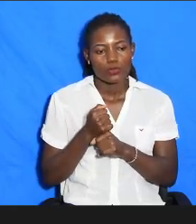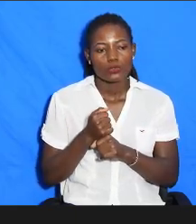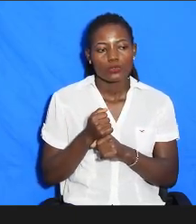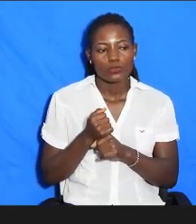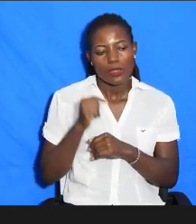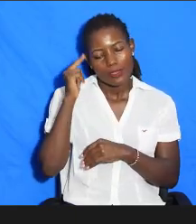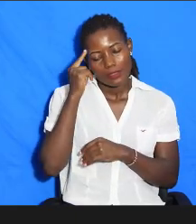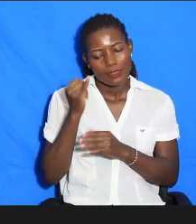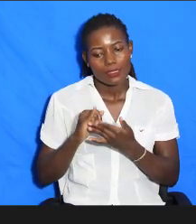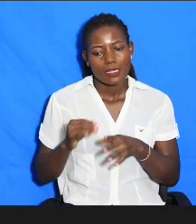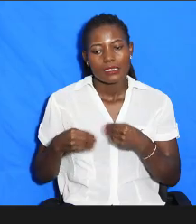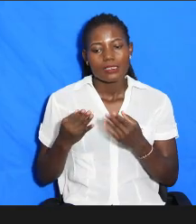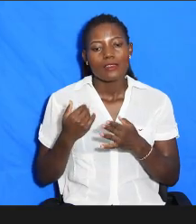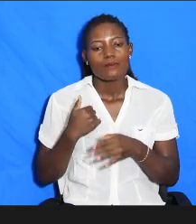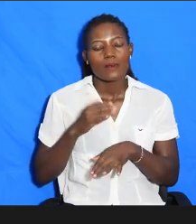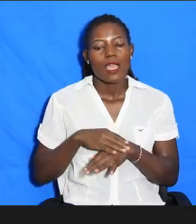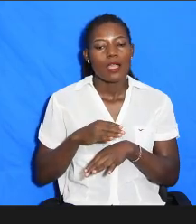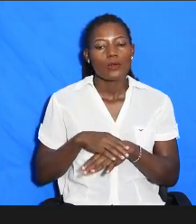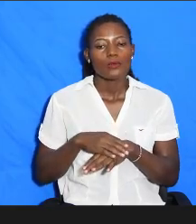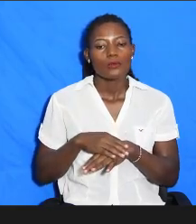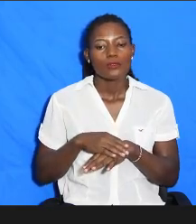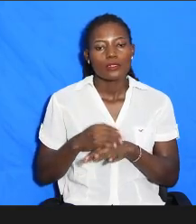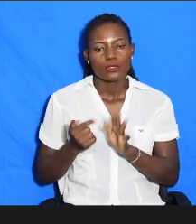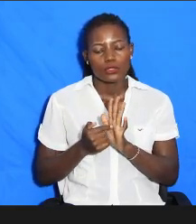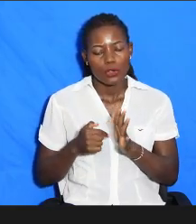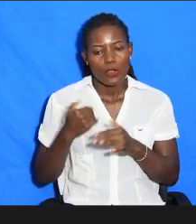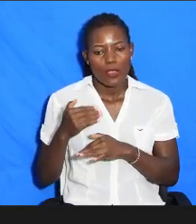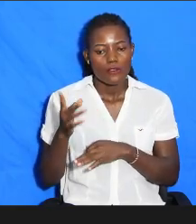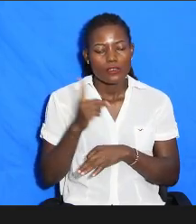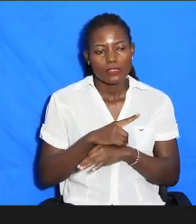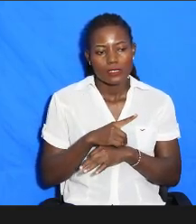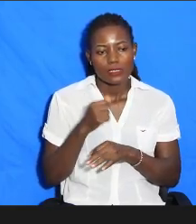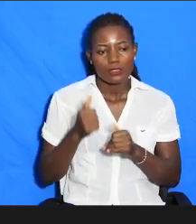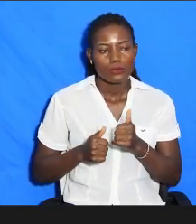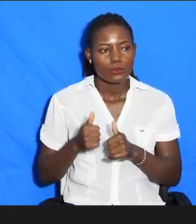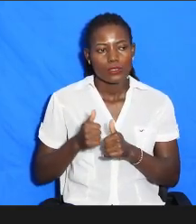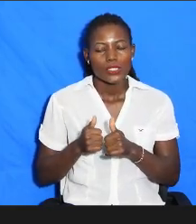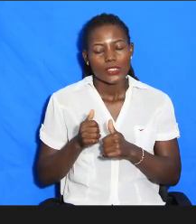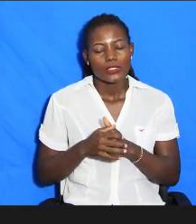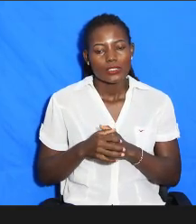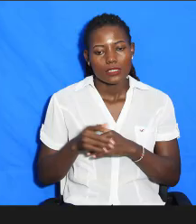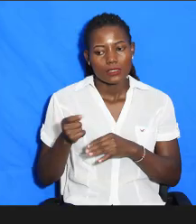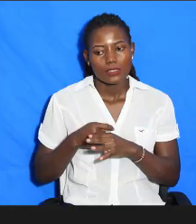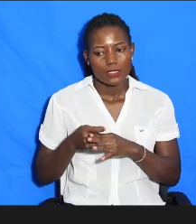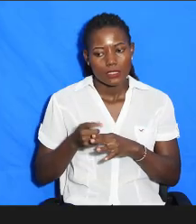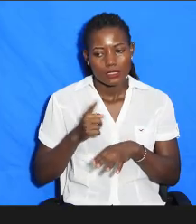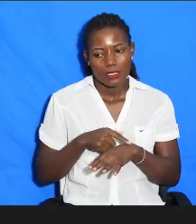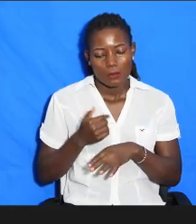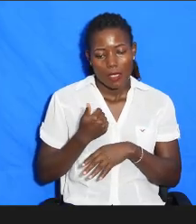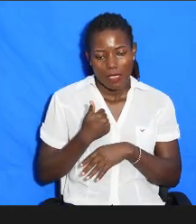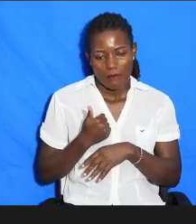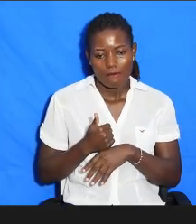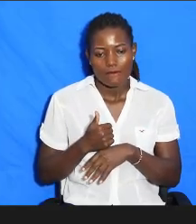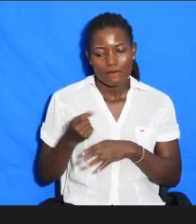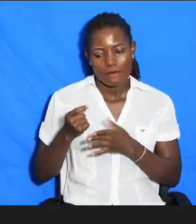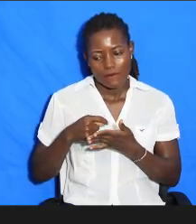think that gave me a good indicator. So every day, whichever training session that we have, I put